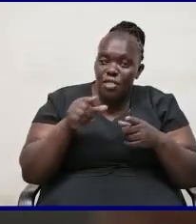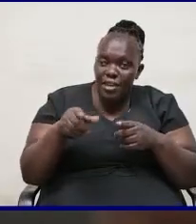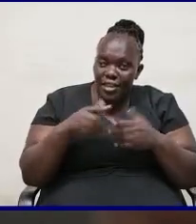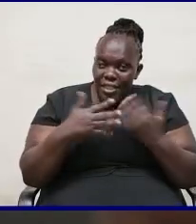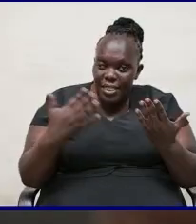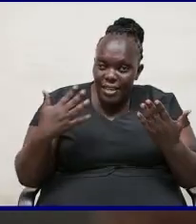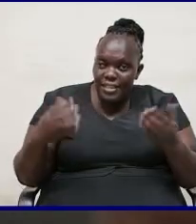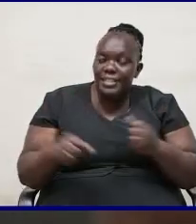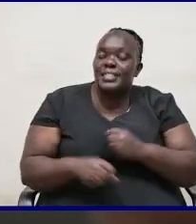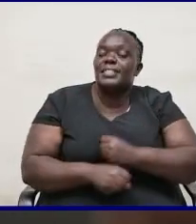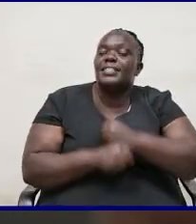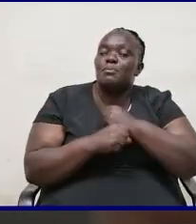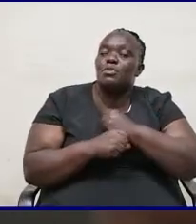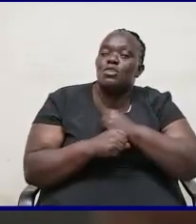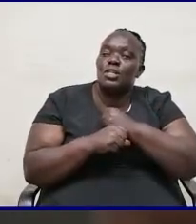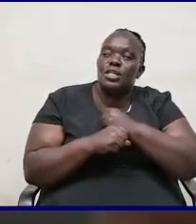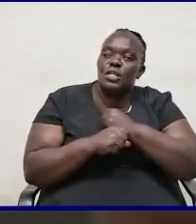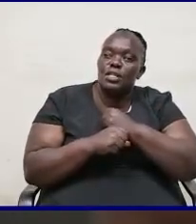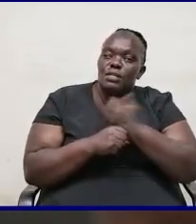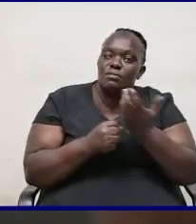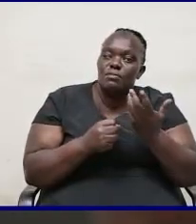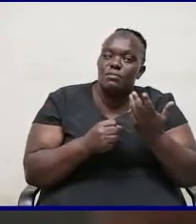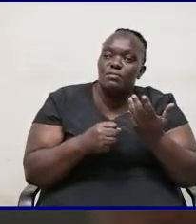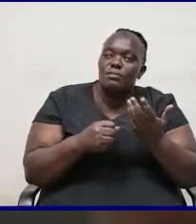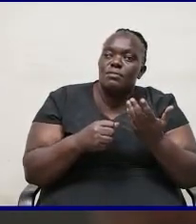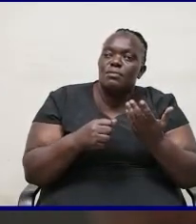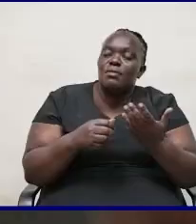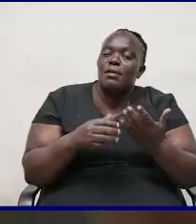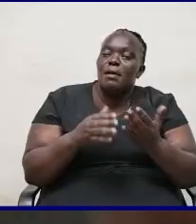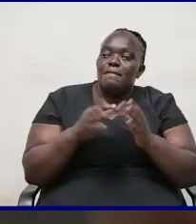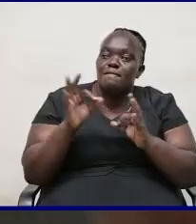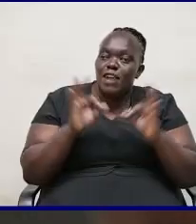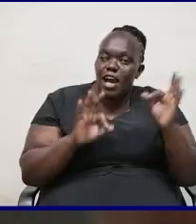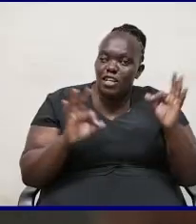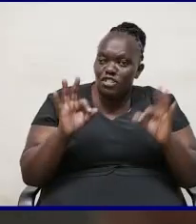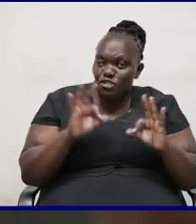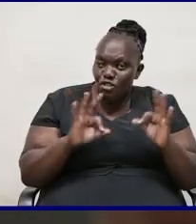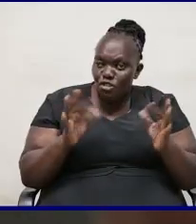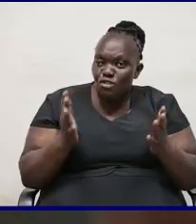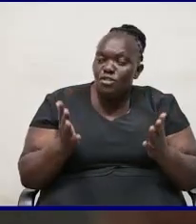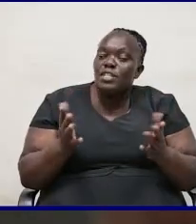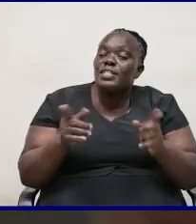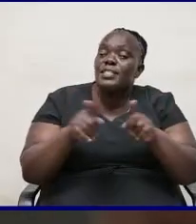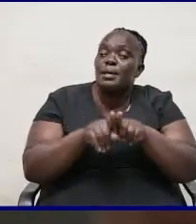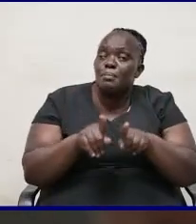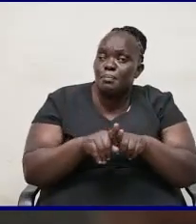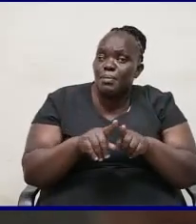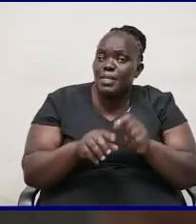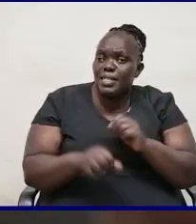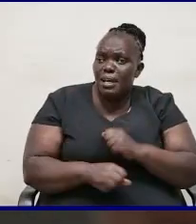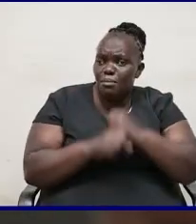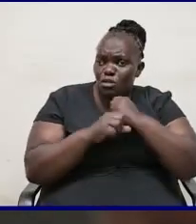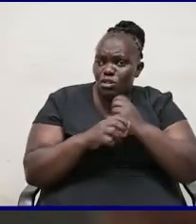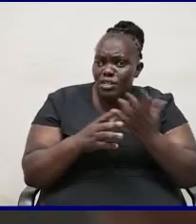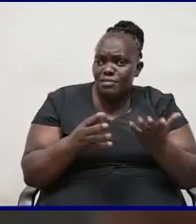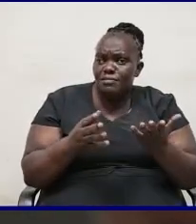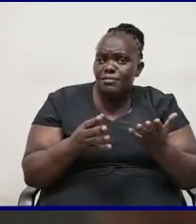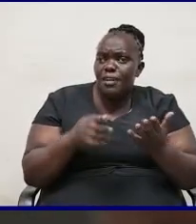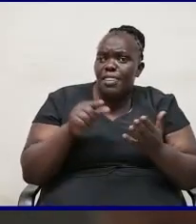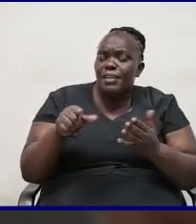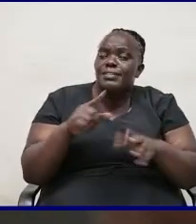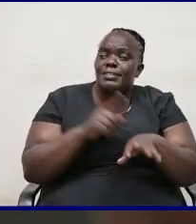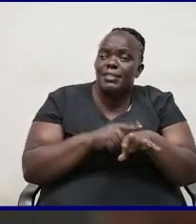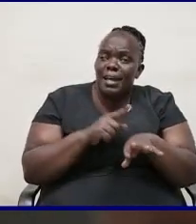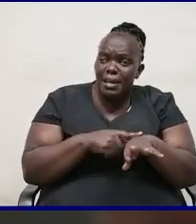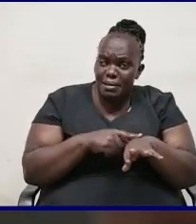even support a pageant, fashion, and also the creative economy in that